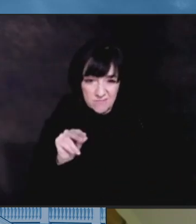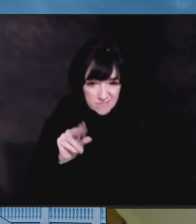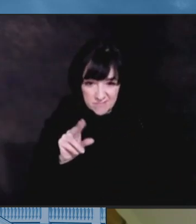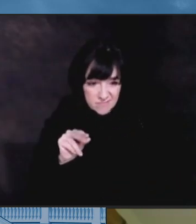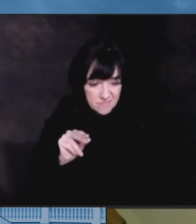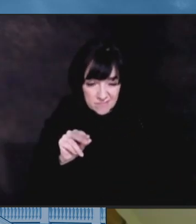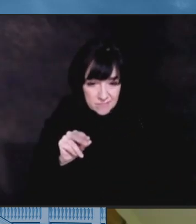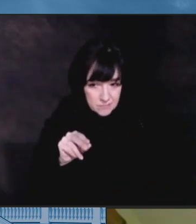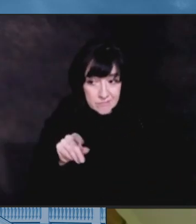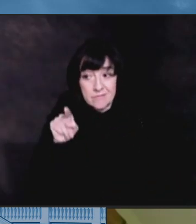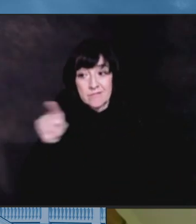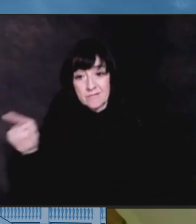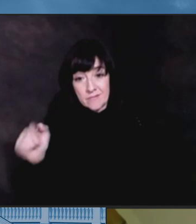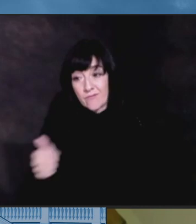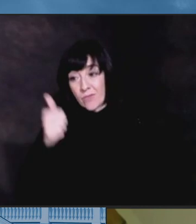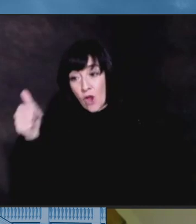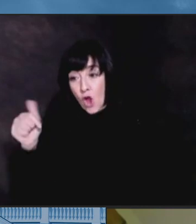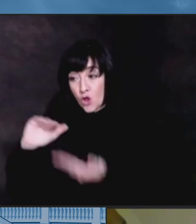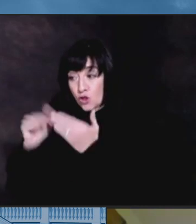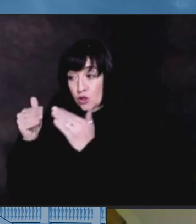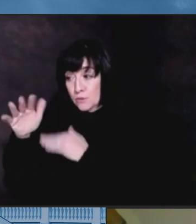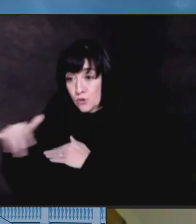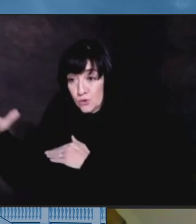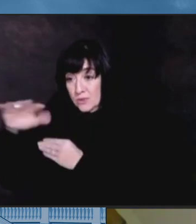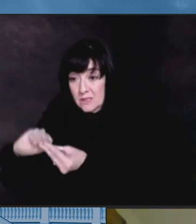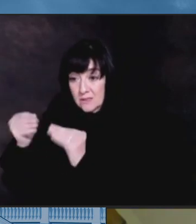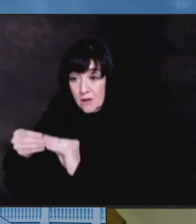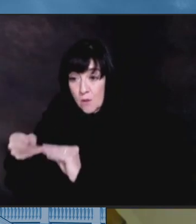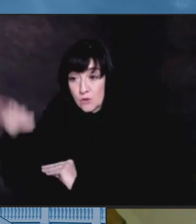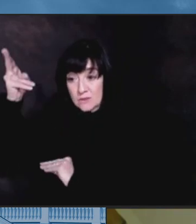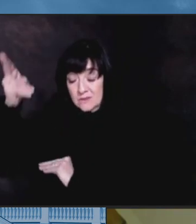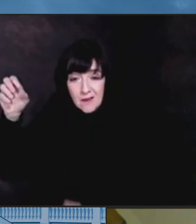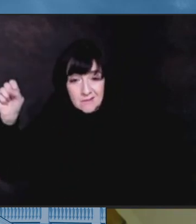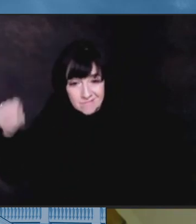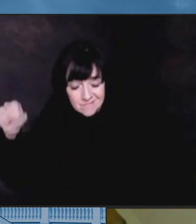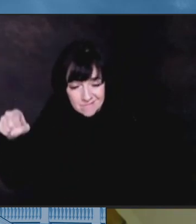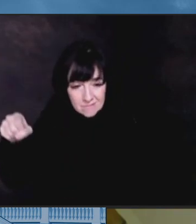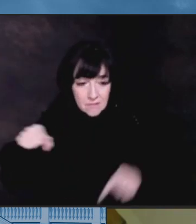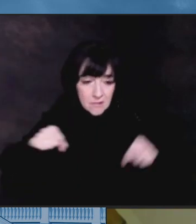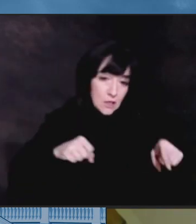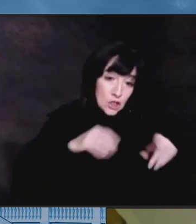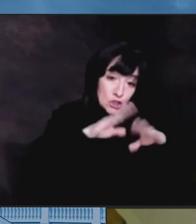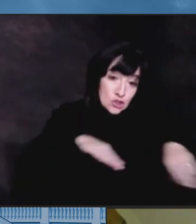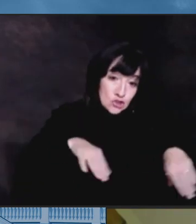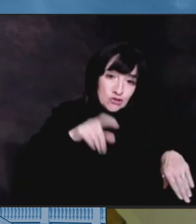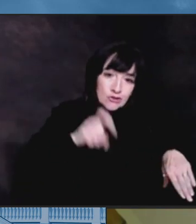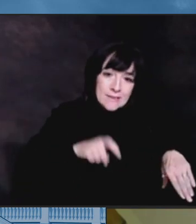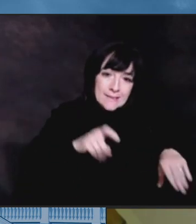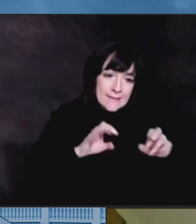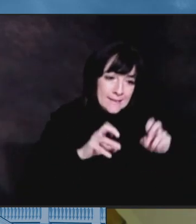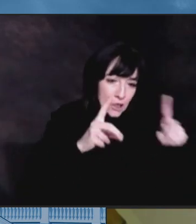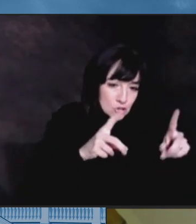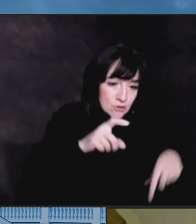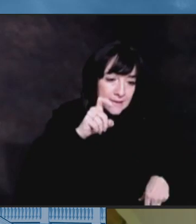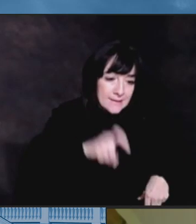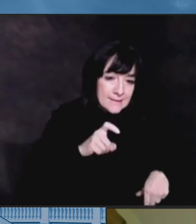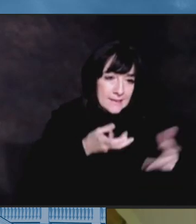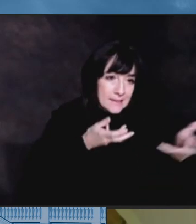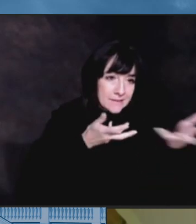need to have the social interaction that the schools offer, and all the other things. The previous